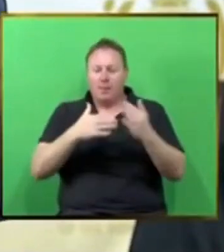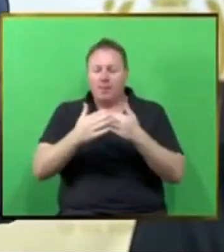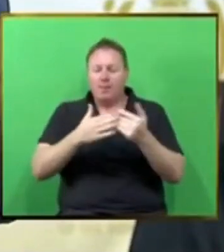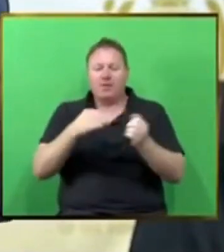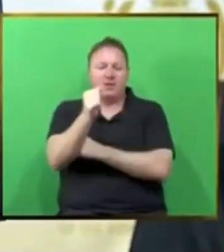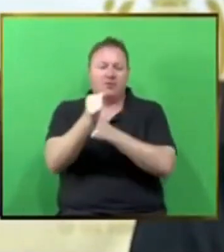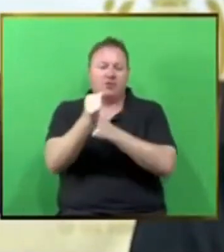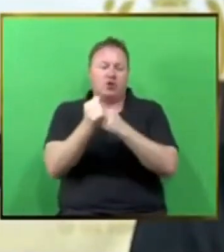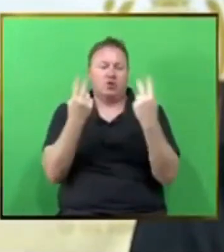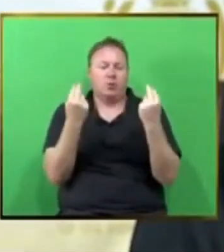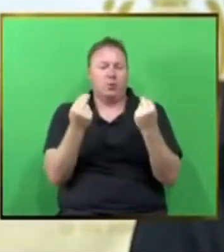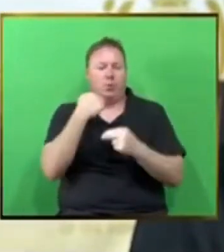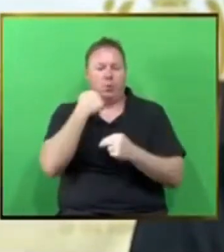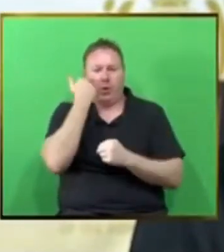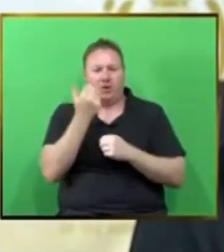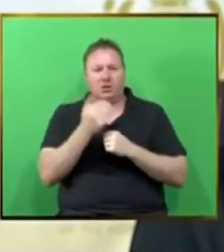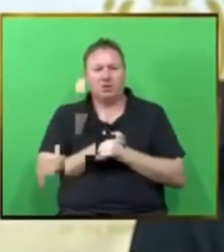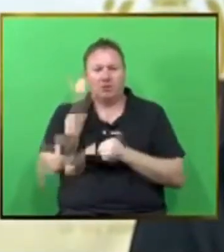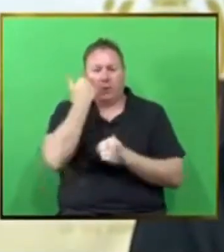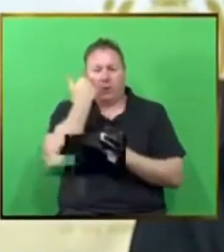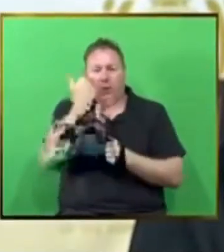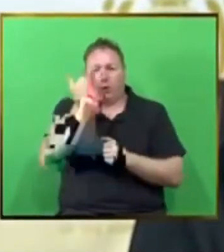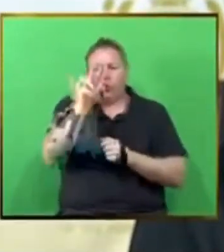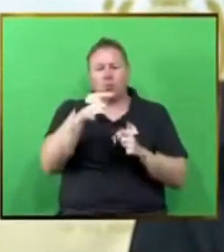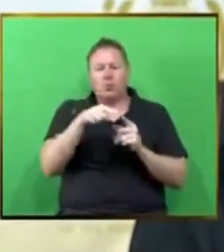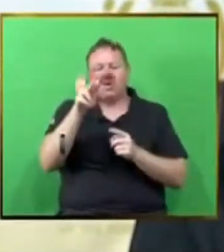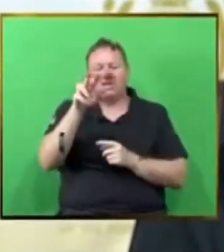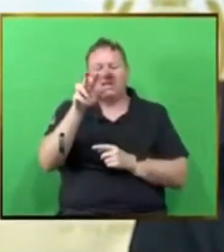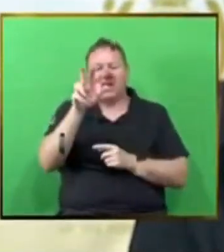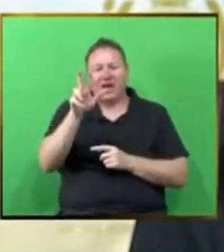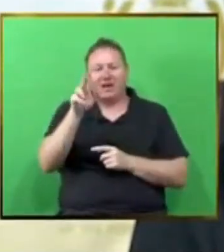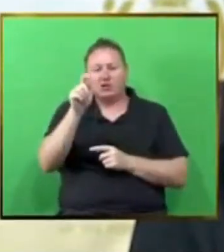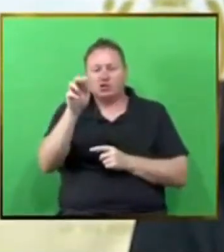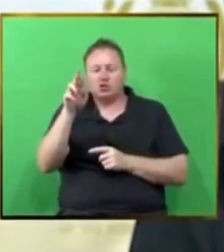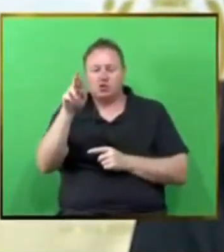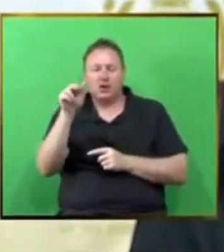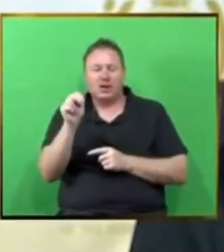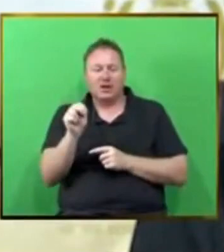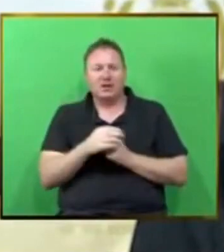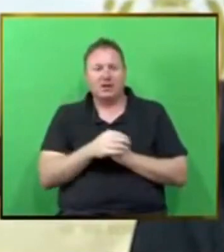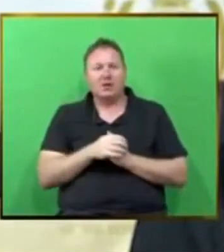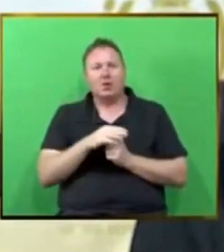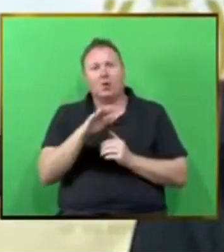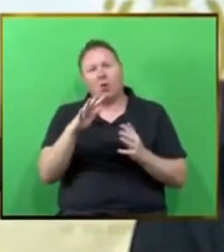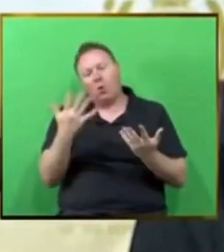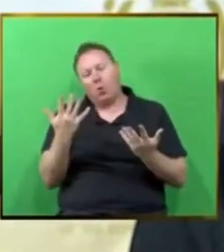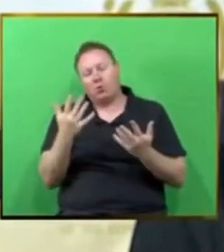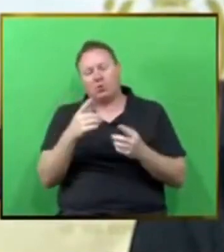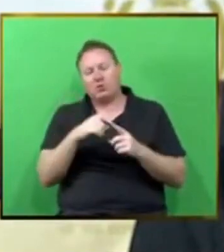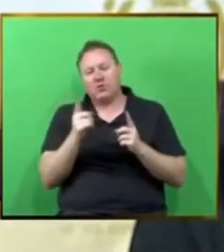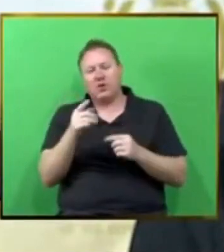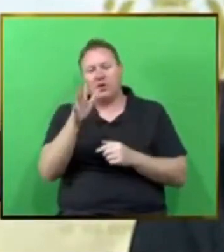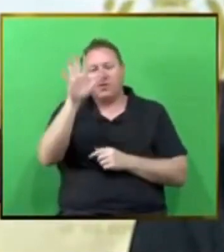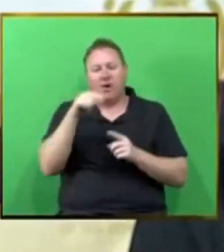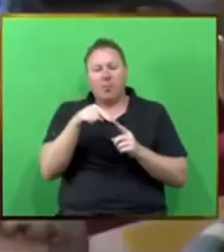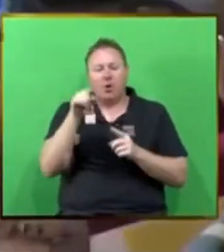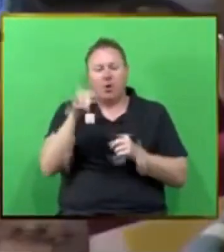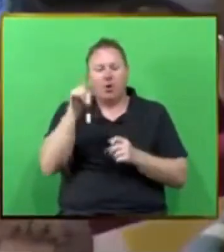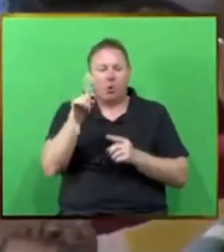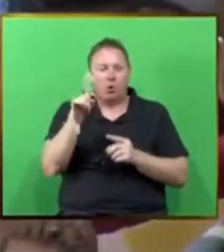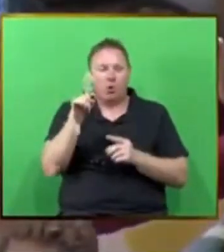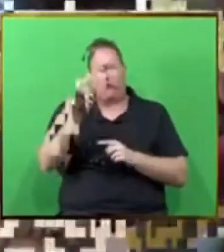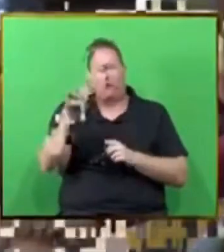Speaker, 2.8 trillion, or put it differently, 5.1% of